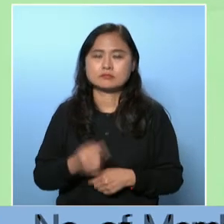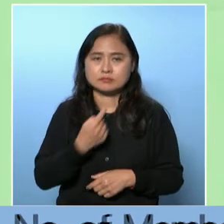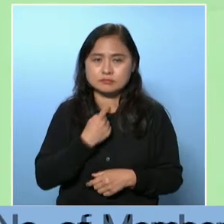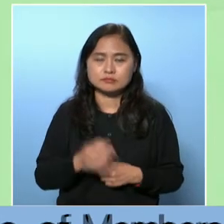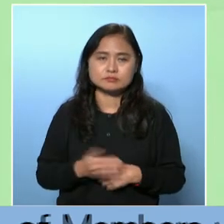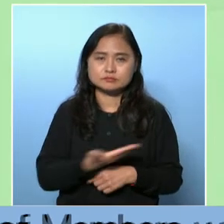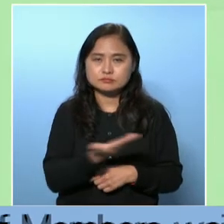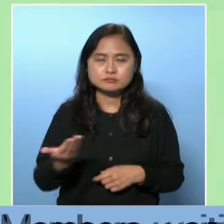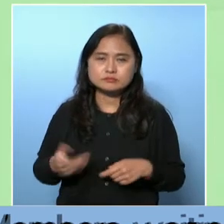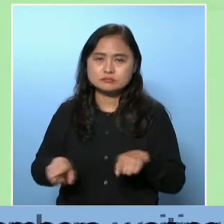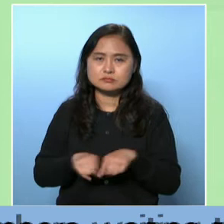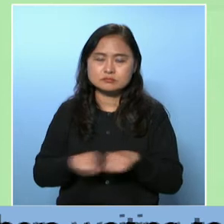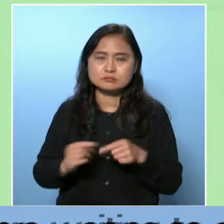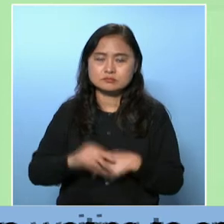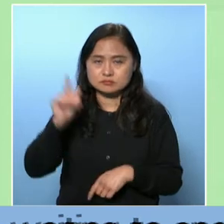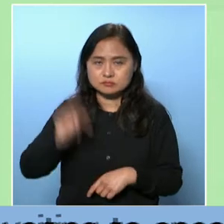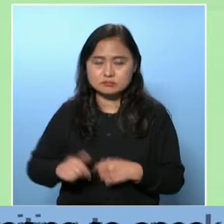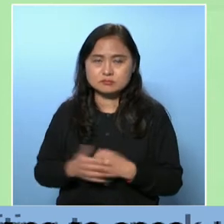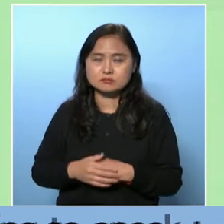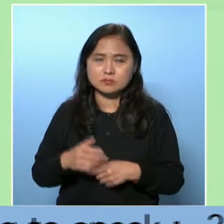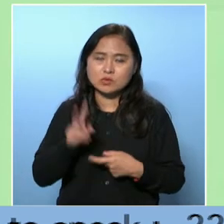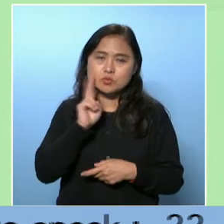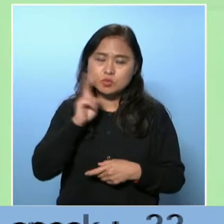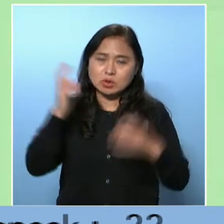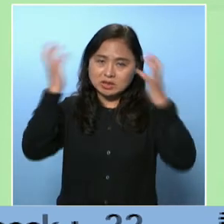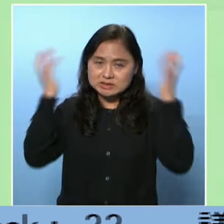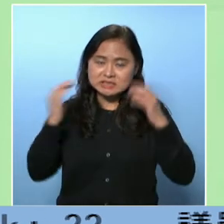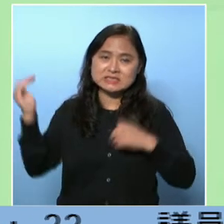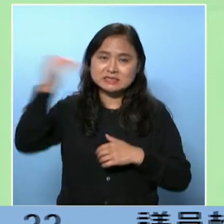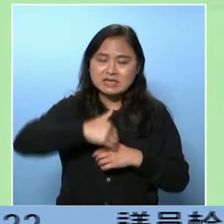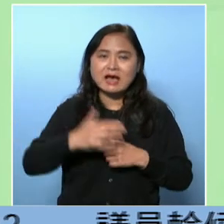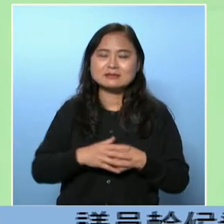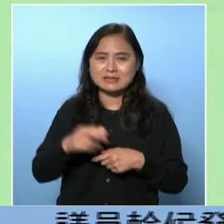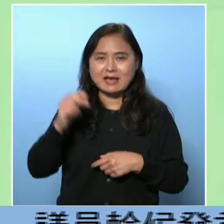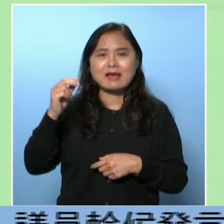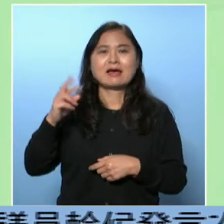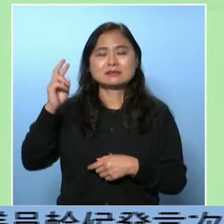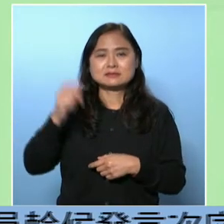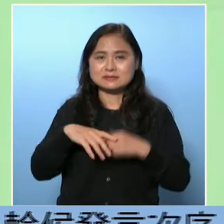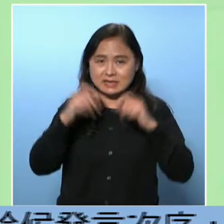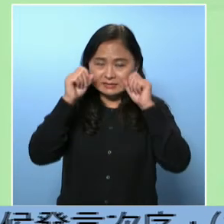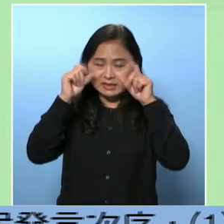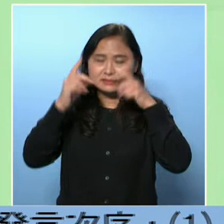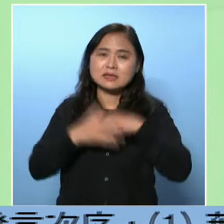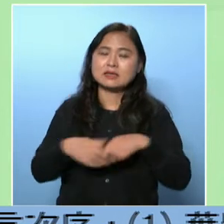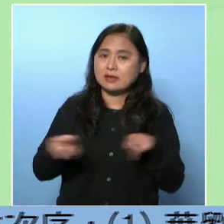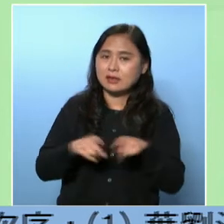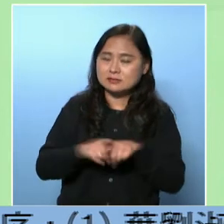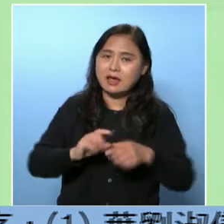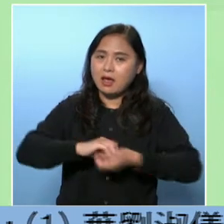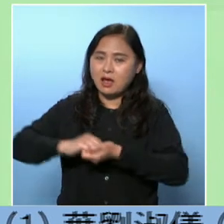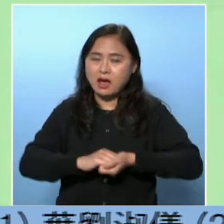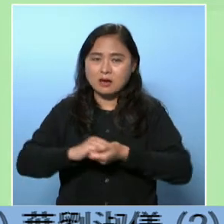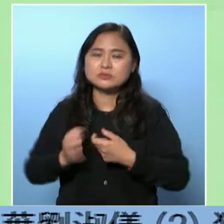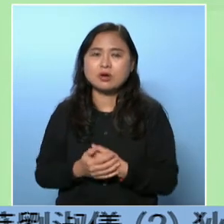epidemic. Well, we should learn from the lyric of the song Under the Long Line Rock. Let's work together and